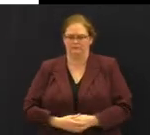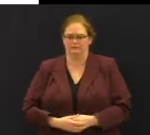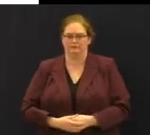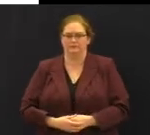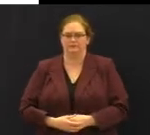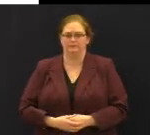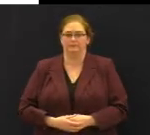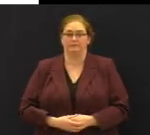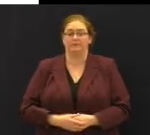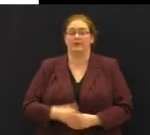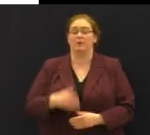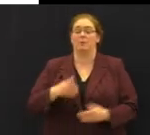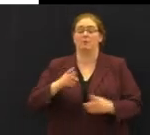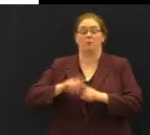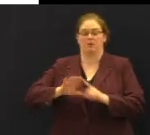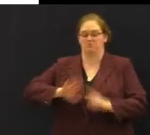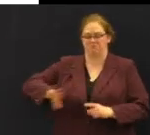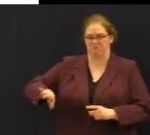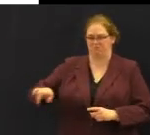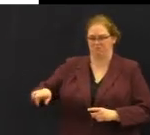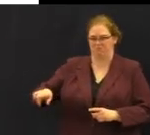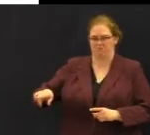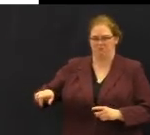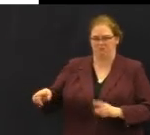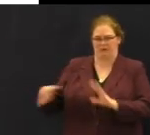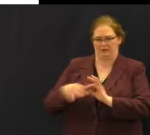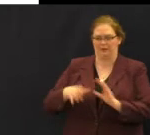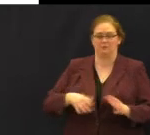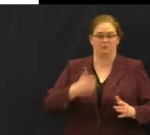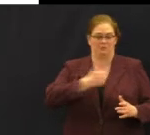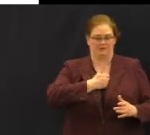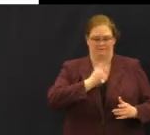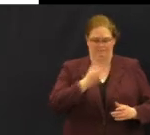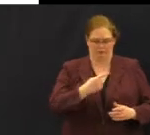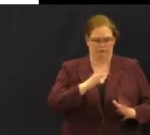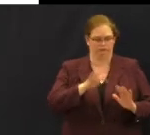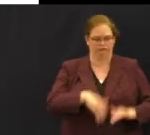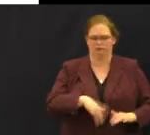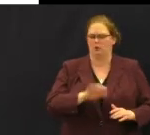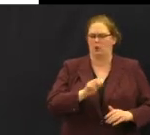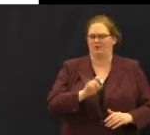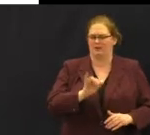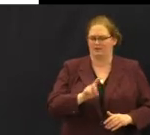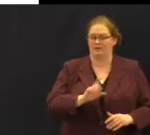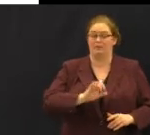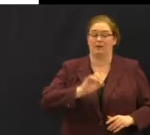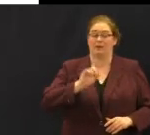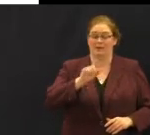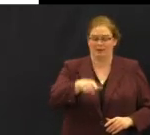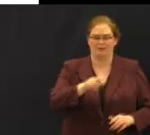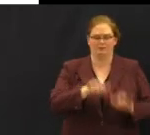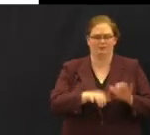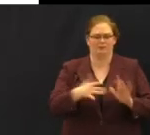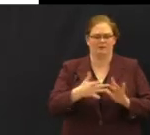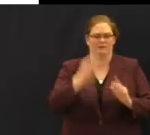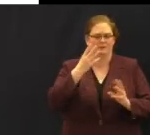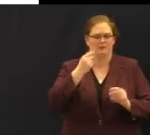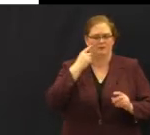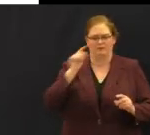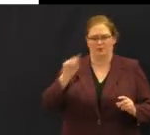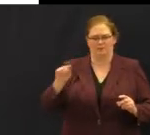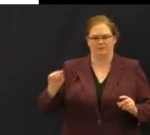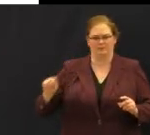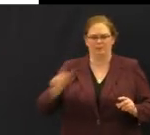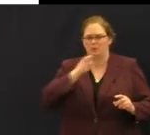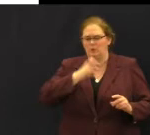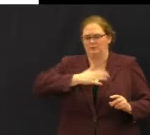If you're applying as a landlord without having first been invited by a tenant, you don't enter a case ID, but later in the application, you enter the contact information for all tenants for